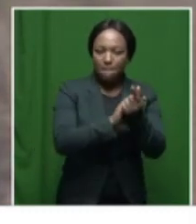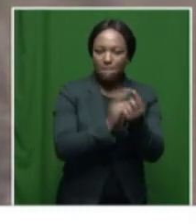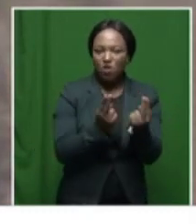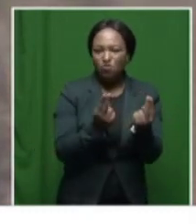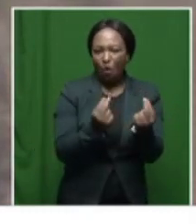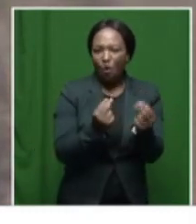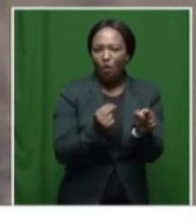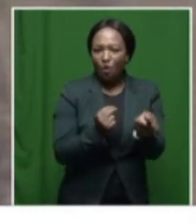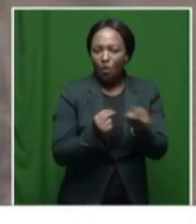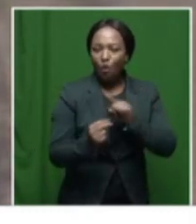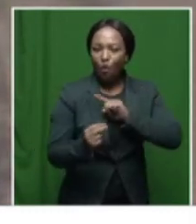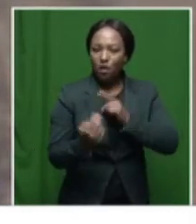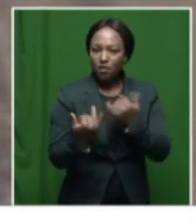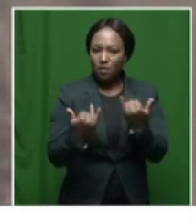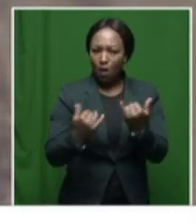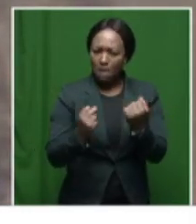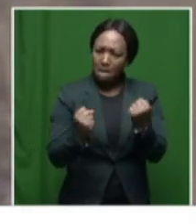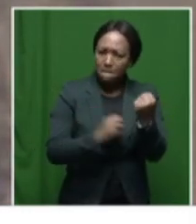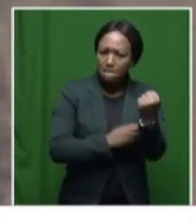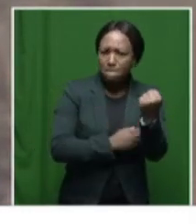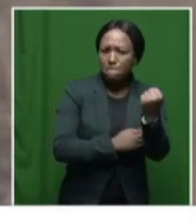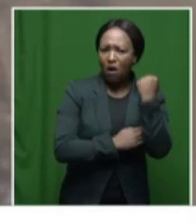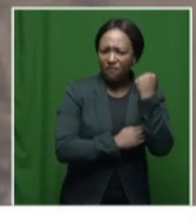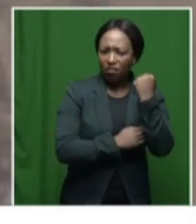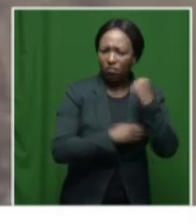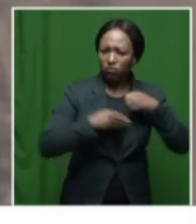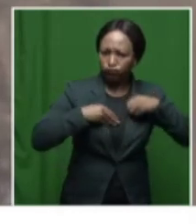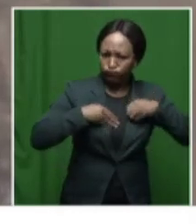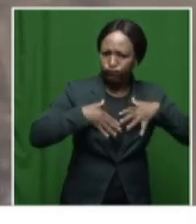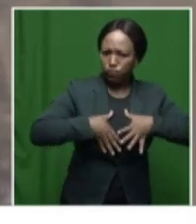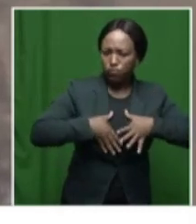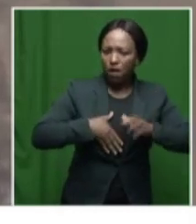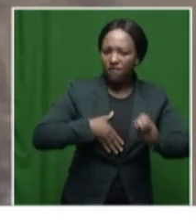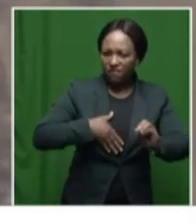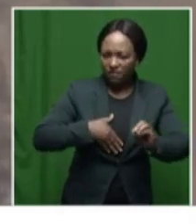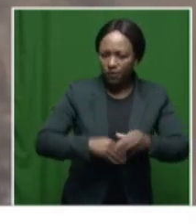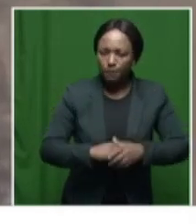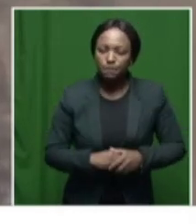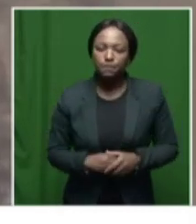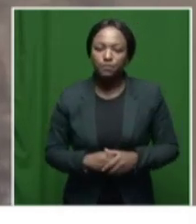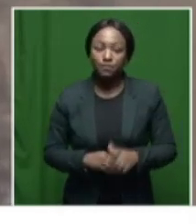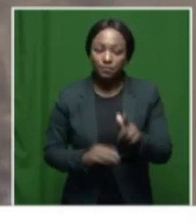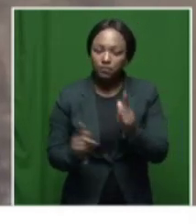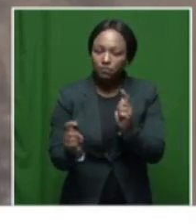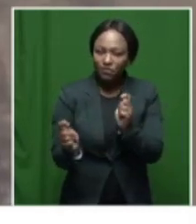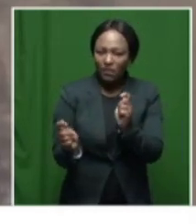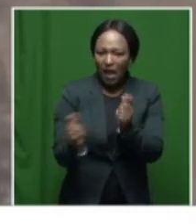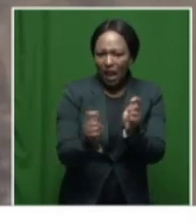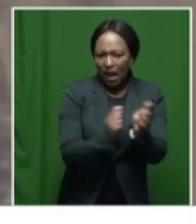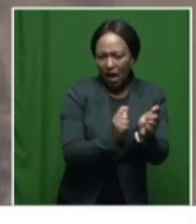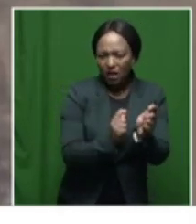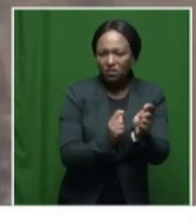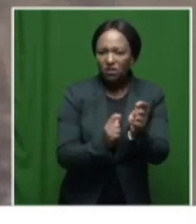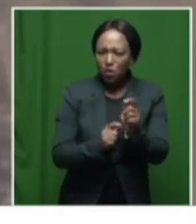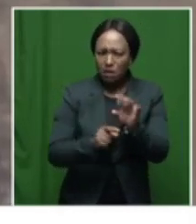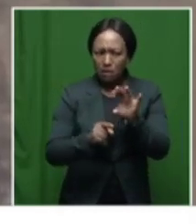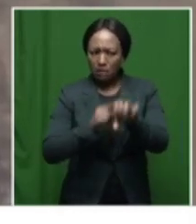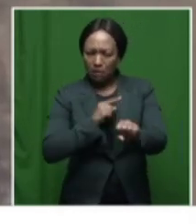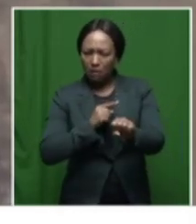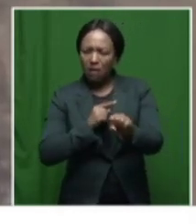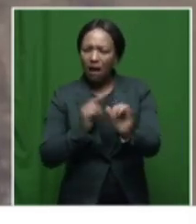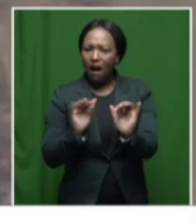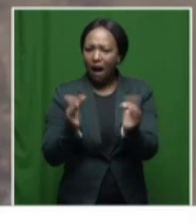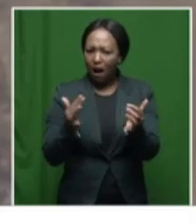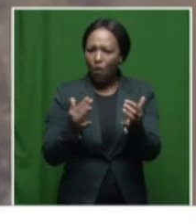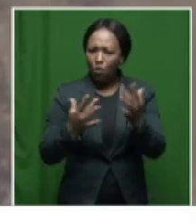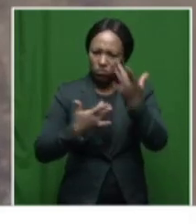because it will be more powerful. And the last thing is what we're also seeing with this mutation is clinical patterns. This virus is